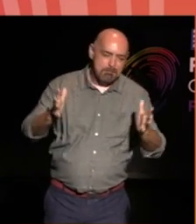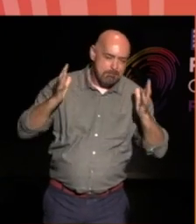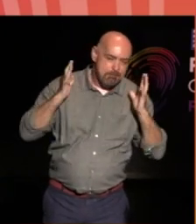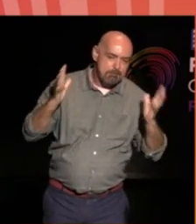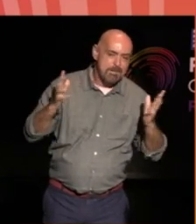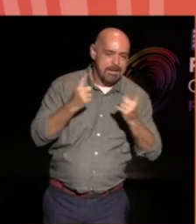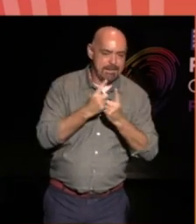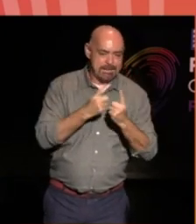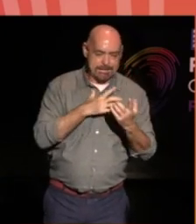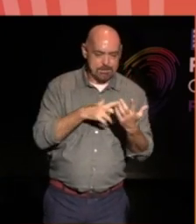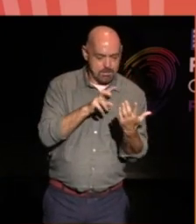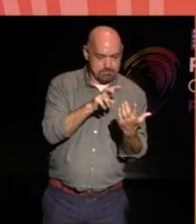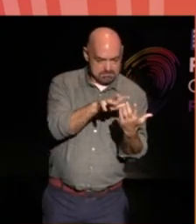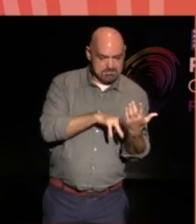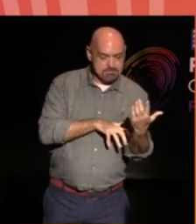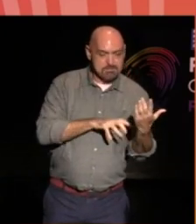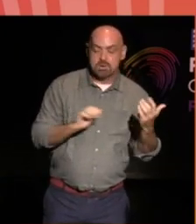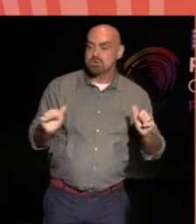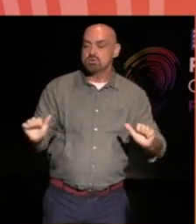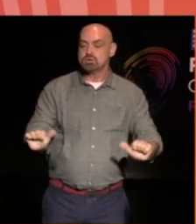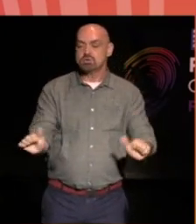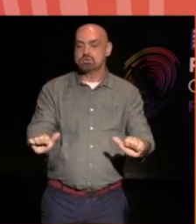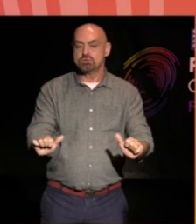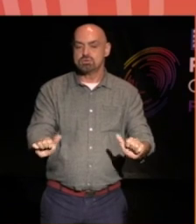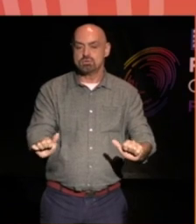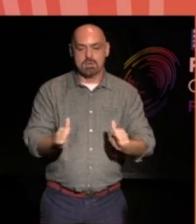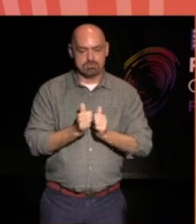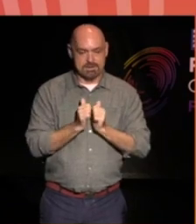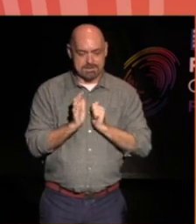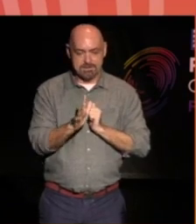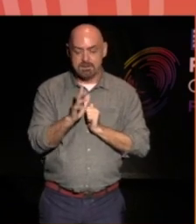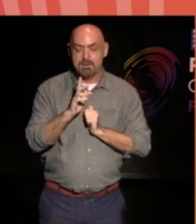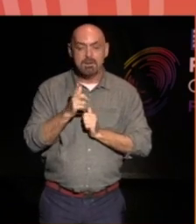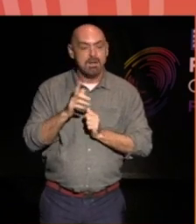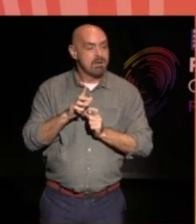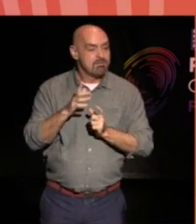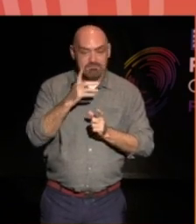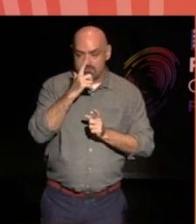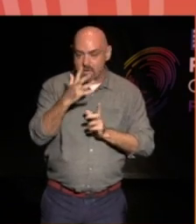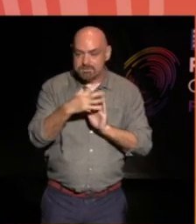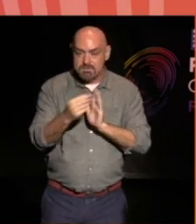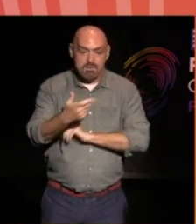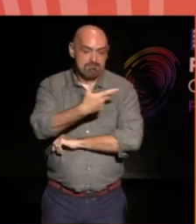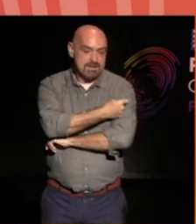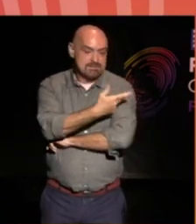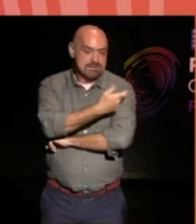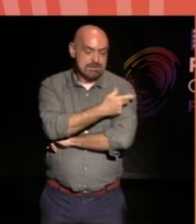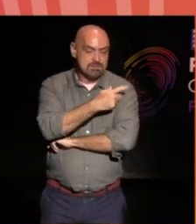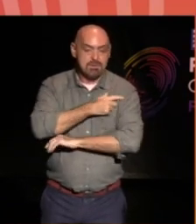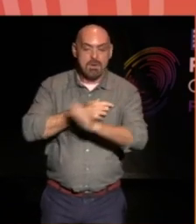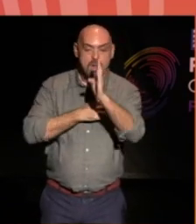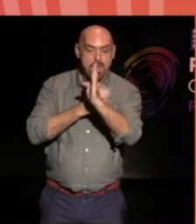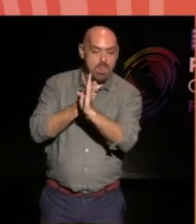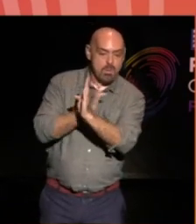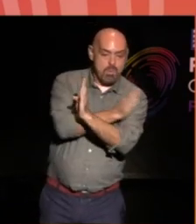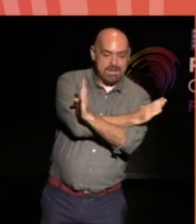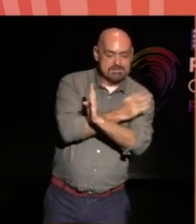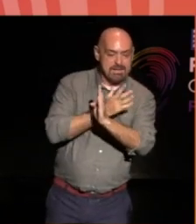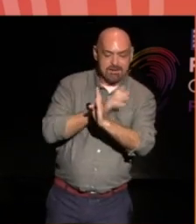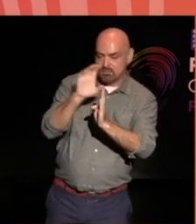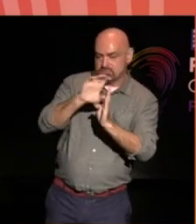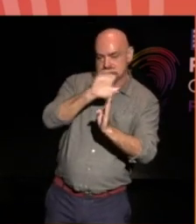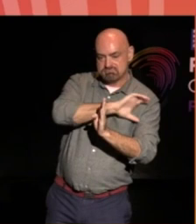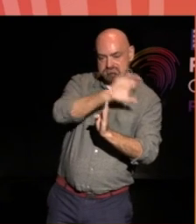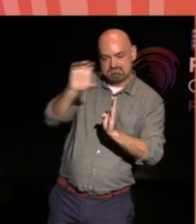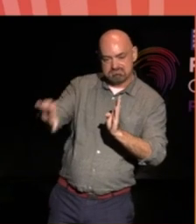in the next few weeks, and it hasn't been agreed when we've tried to finance vaccination around the world, is that the West has got to put up the money, the